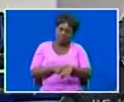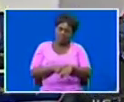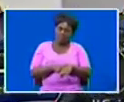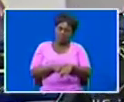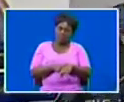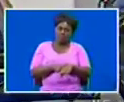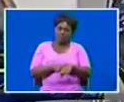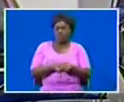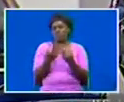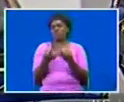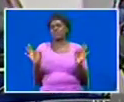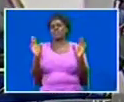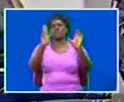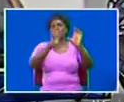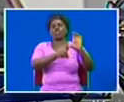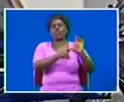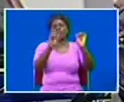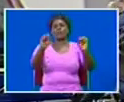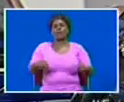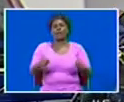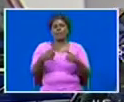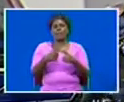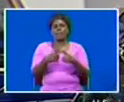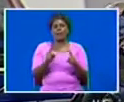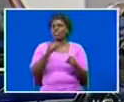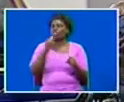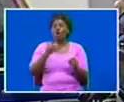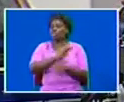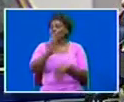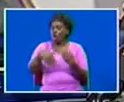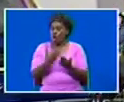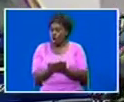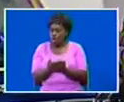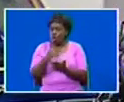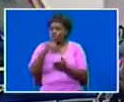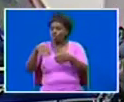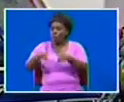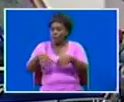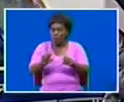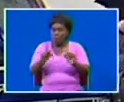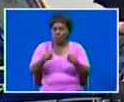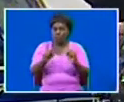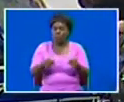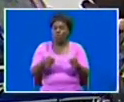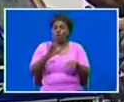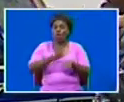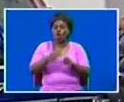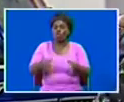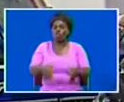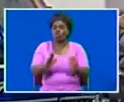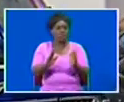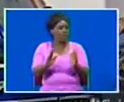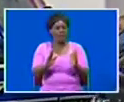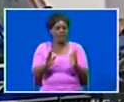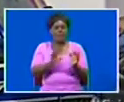adventurous, you're free to join us. Mm-hmm. Mm-hmm. But not all bikers can do this, because not all bikes can tackle all terrain. Okay. So